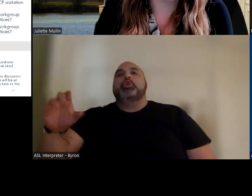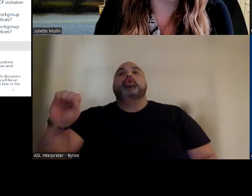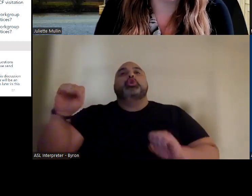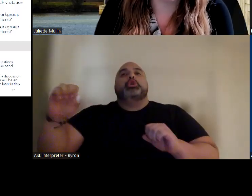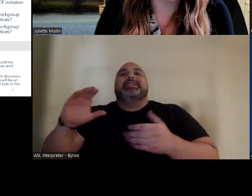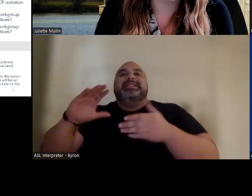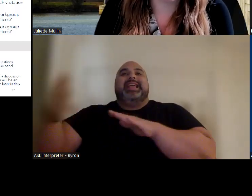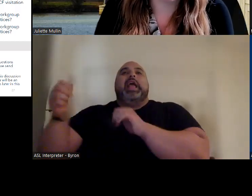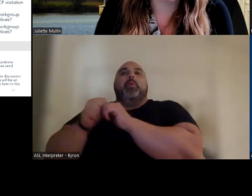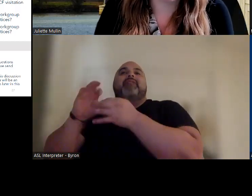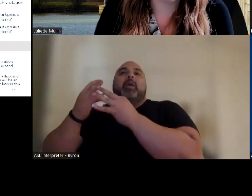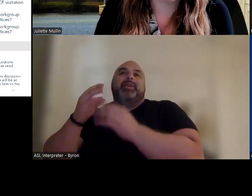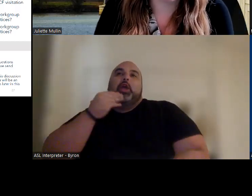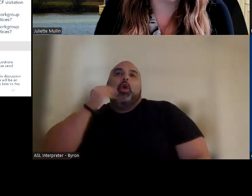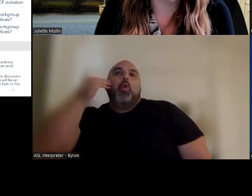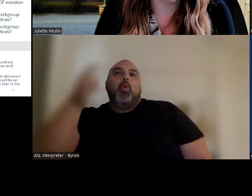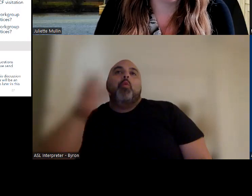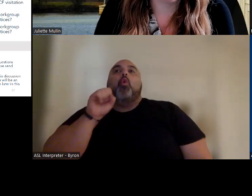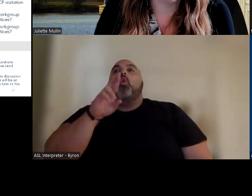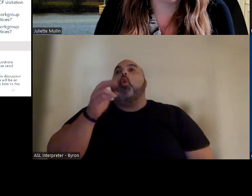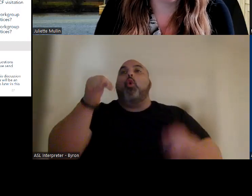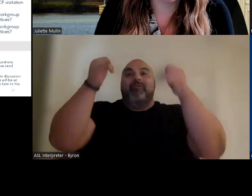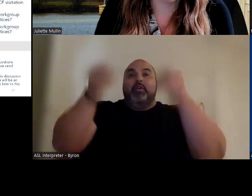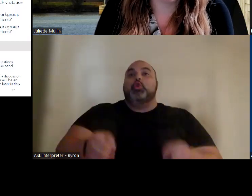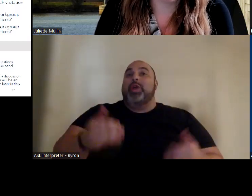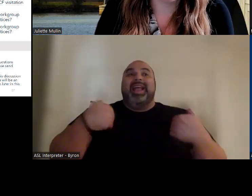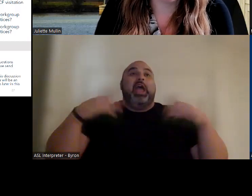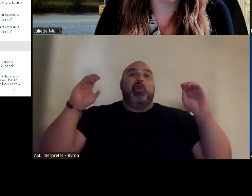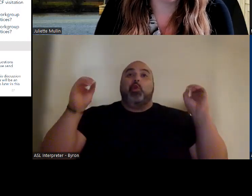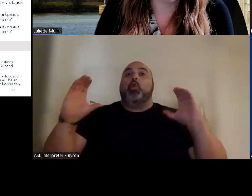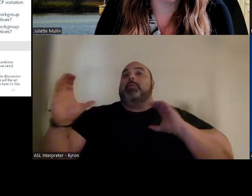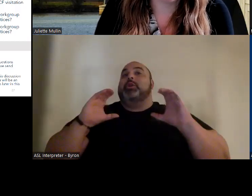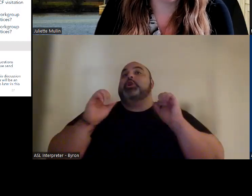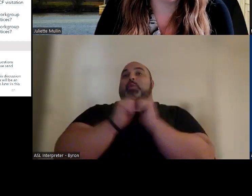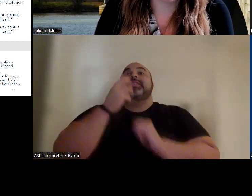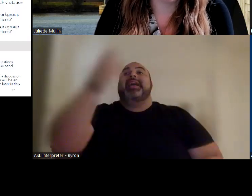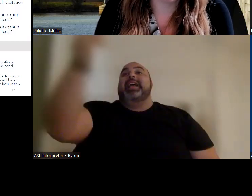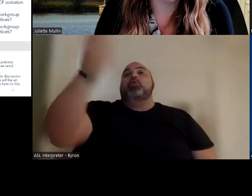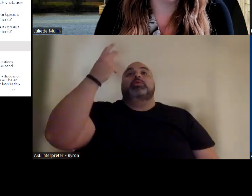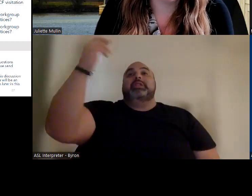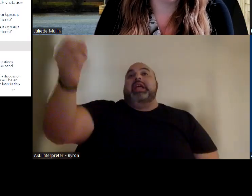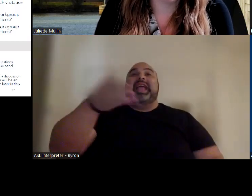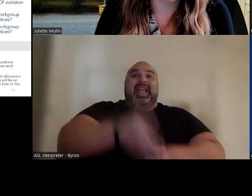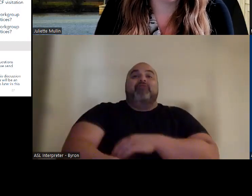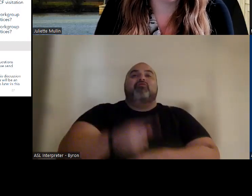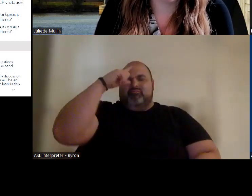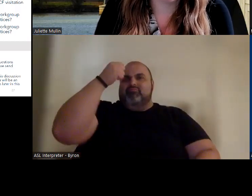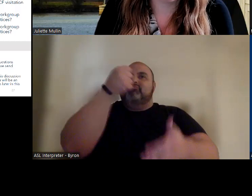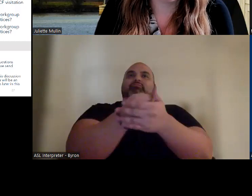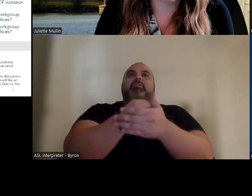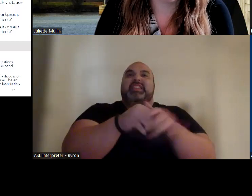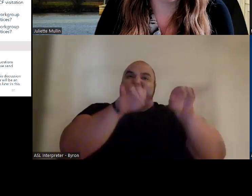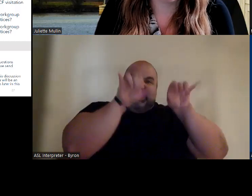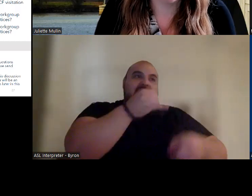home or the individual who had no communication with the outside after having a stroke and being in an institution